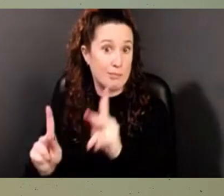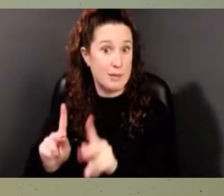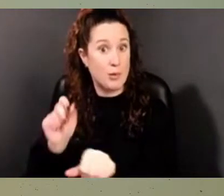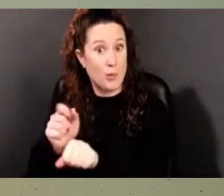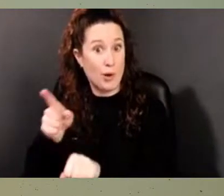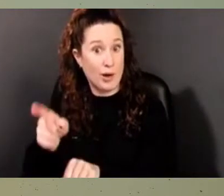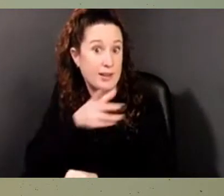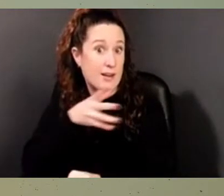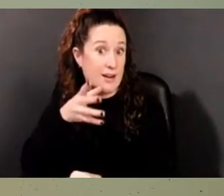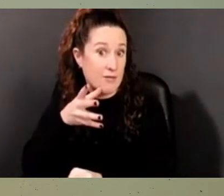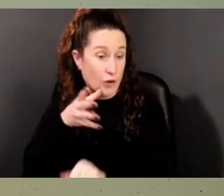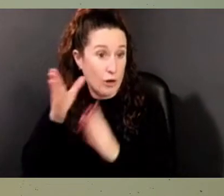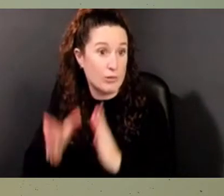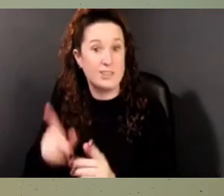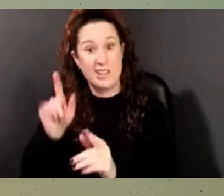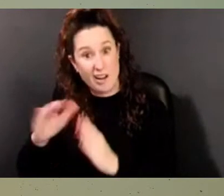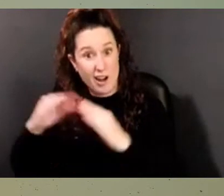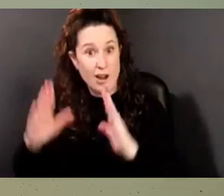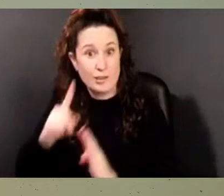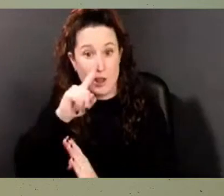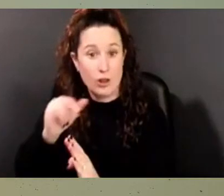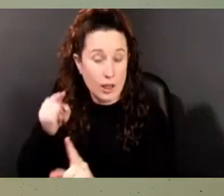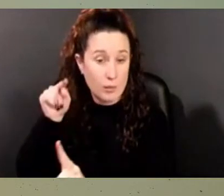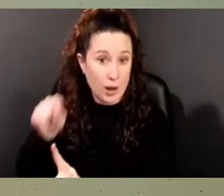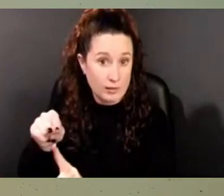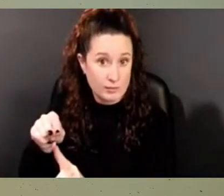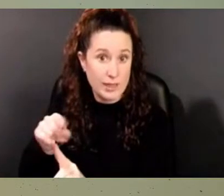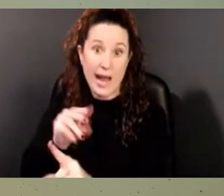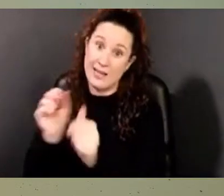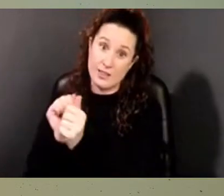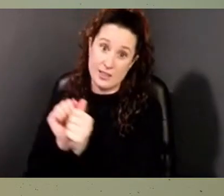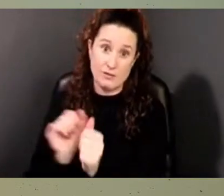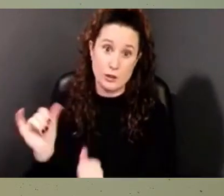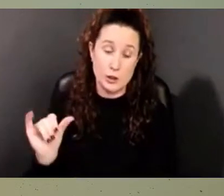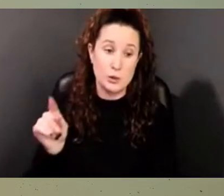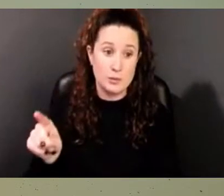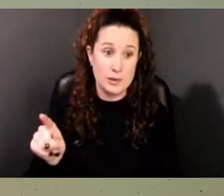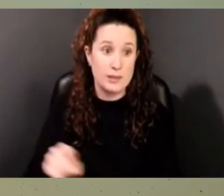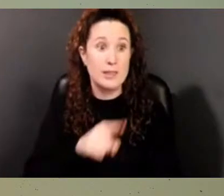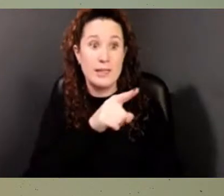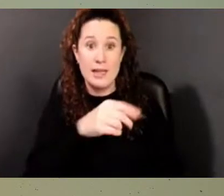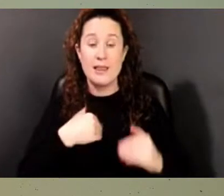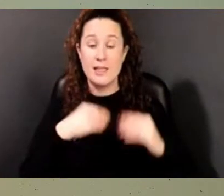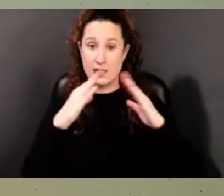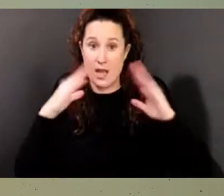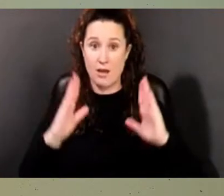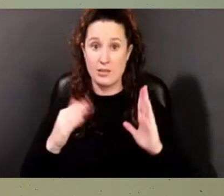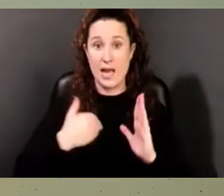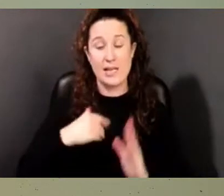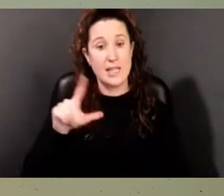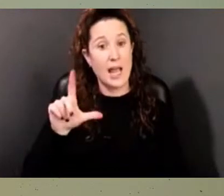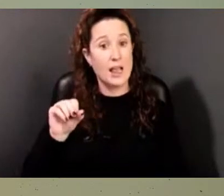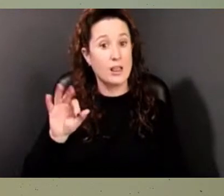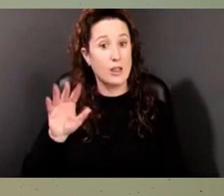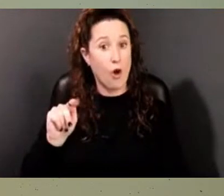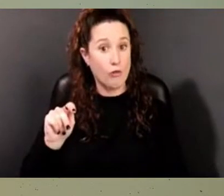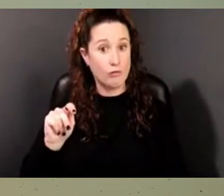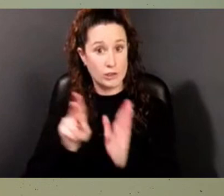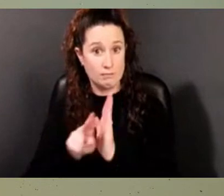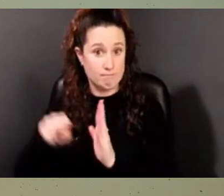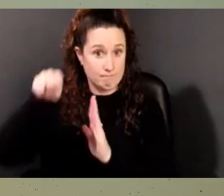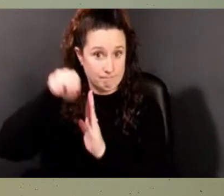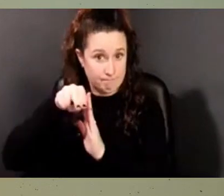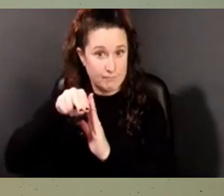African American. This 1.5-story structure has a loft and no wood flooring or foundation. This building